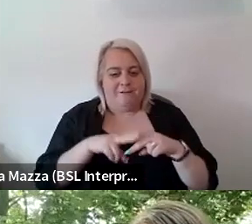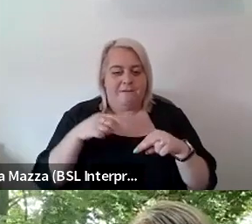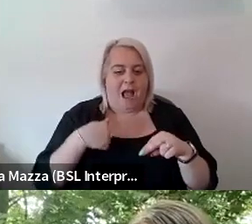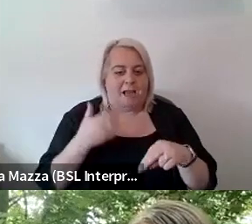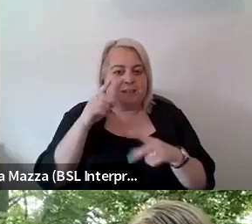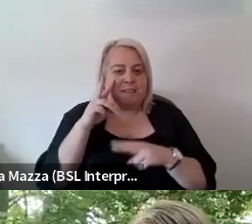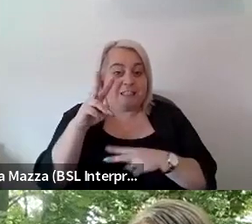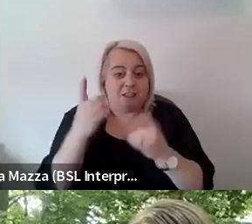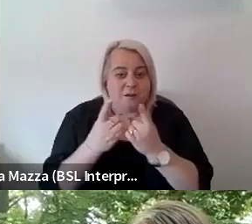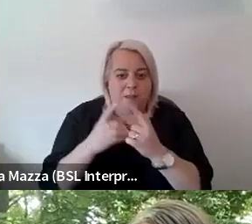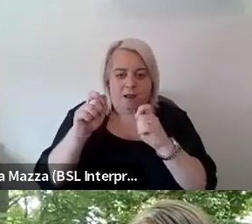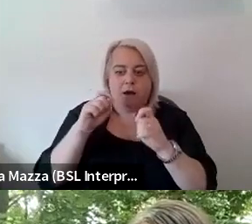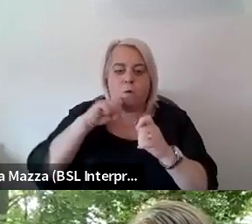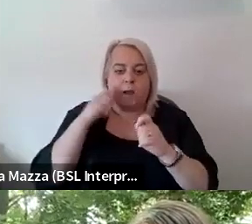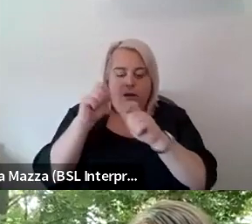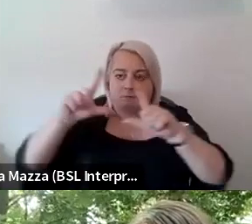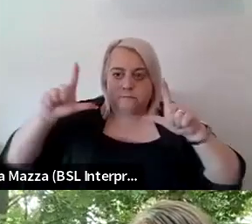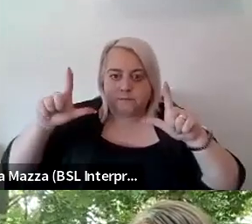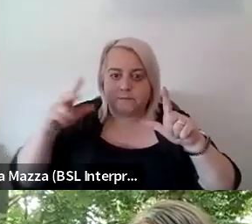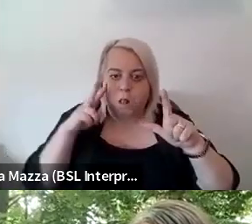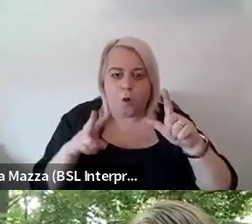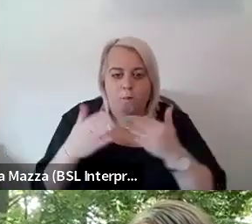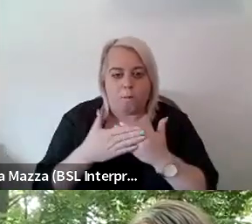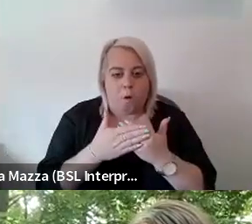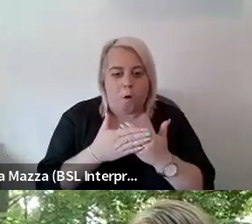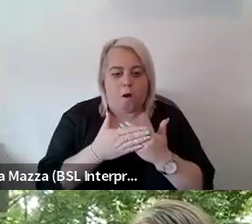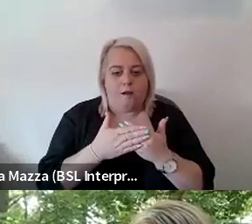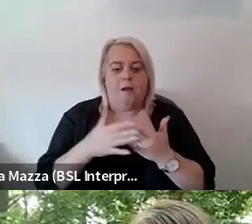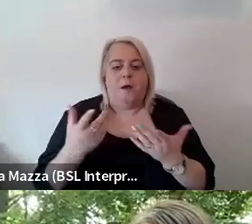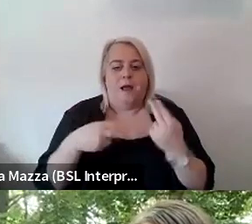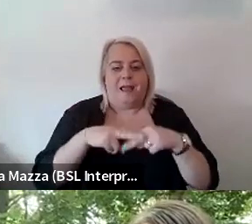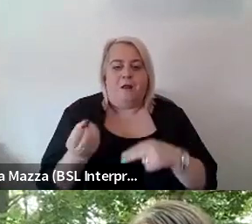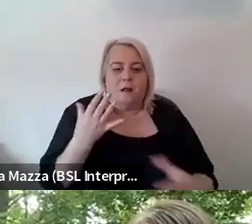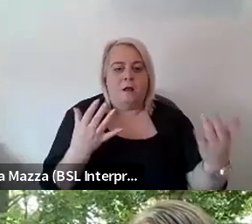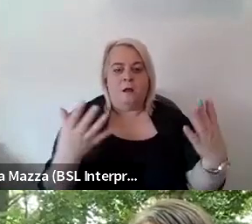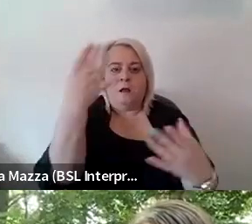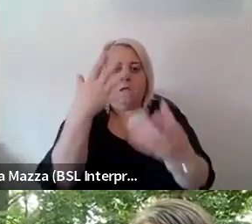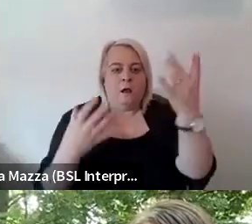would appreciate not to have too many things on my way getting into what I'm trying to achieve.